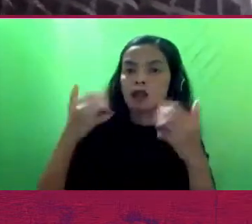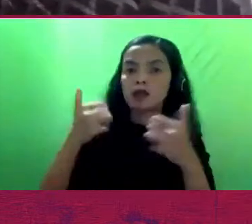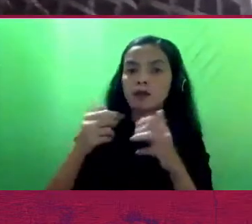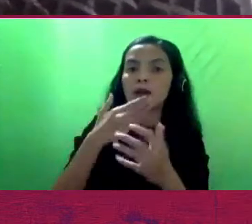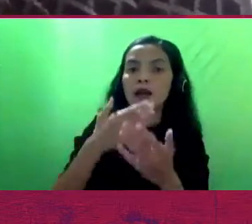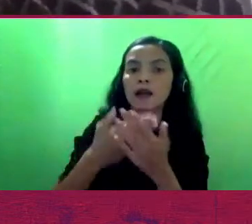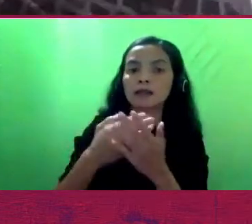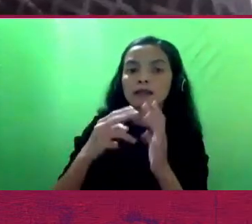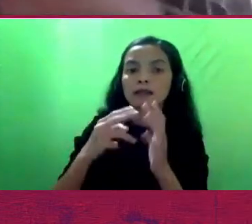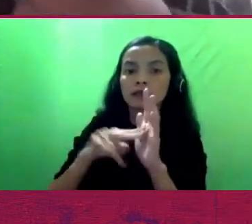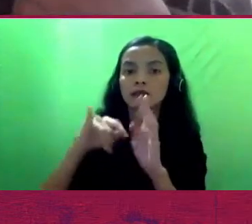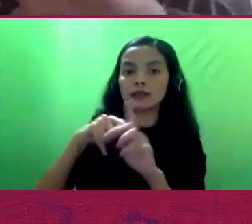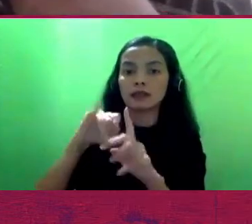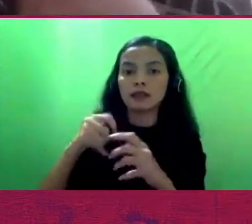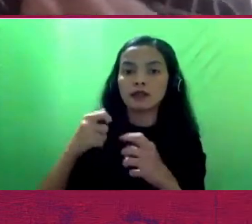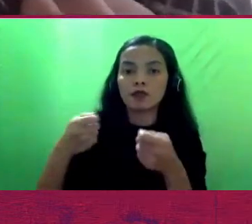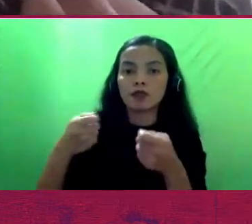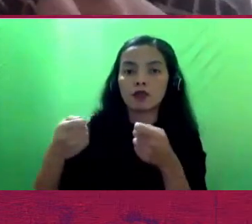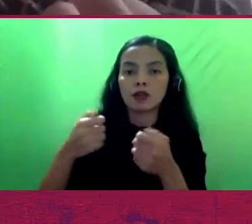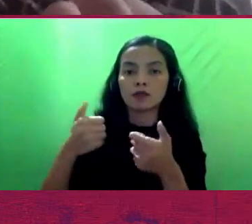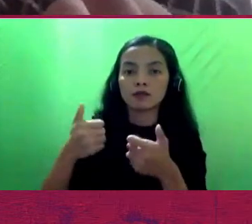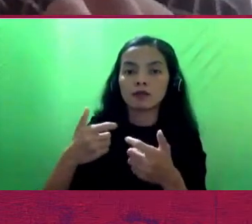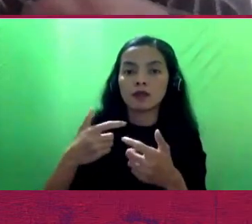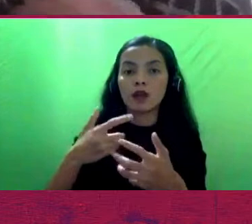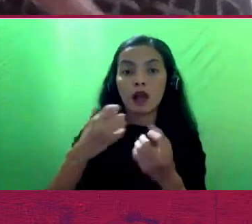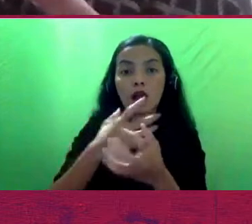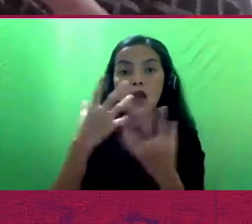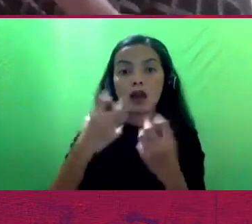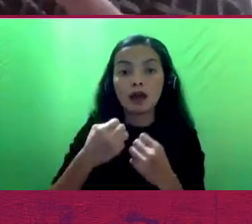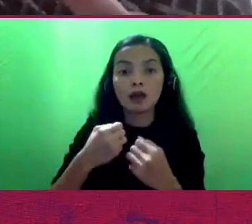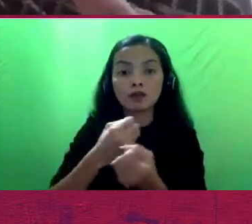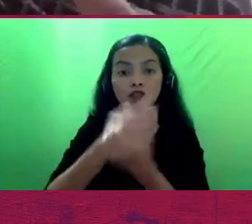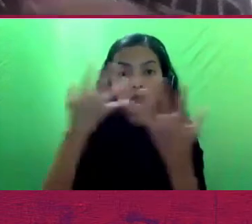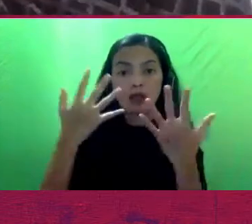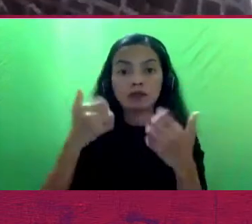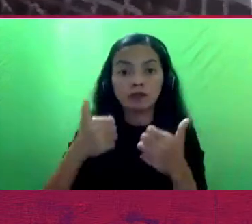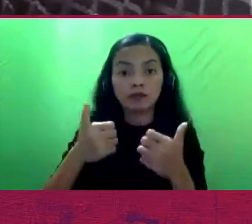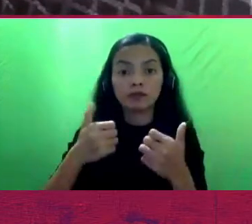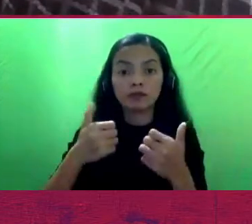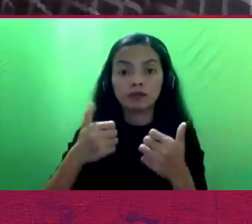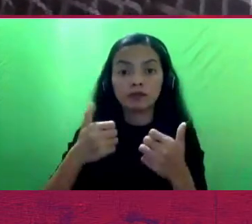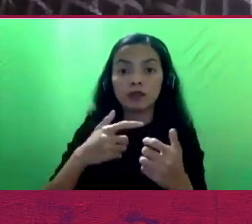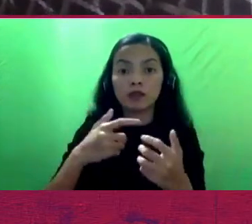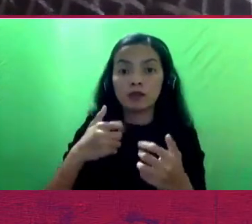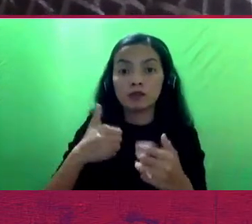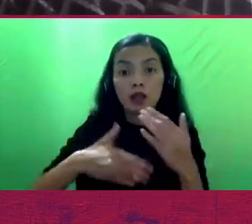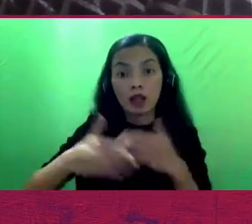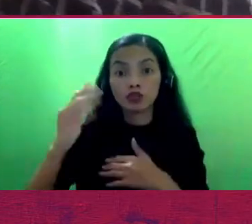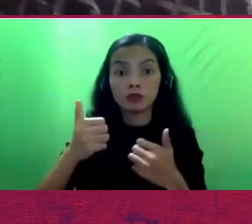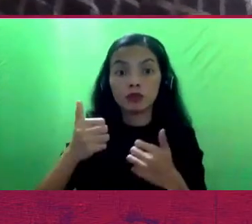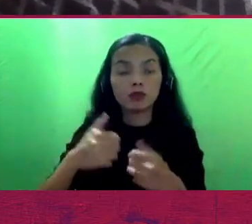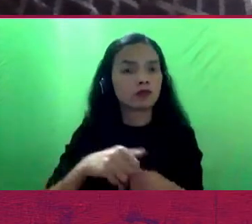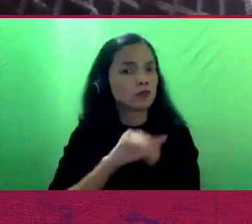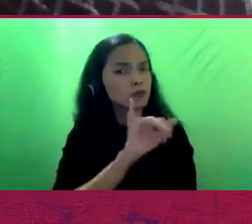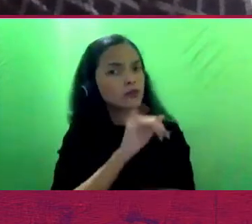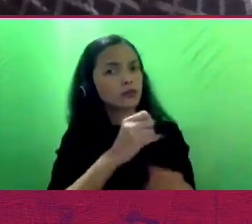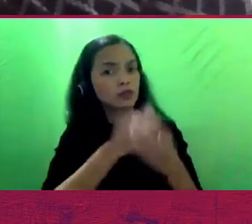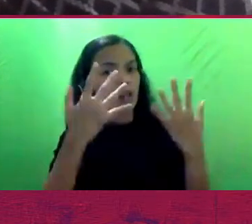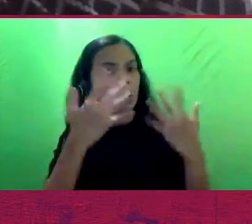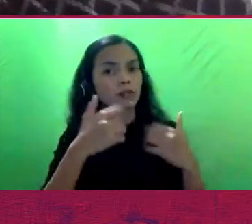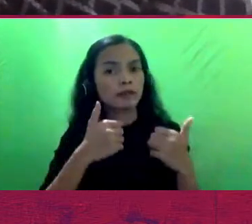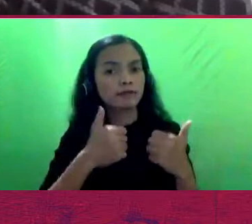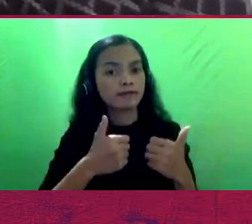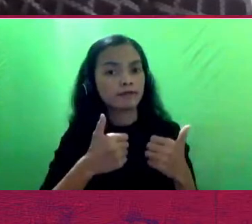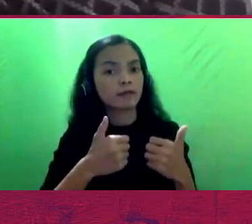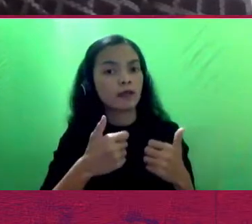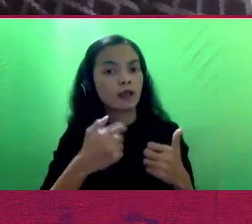for moderating. I hope my voice is clear. Is it okay for me to continue? Yeah, it's clear, and I think you have